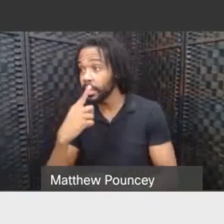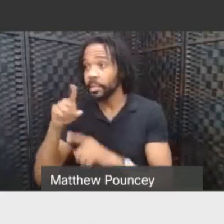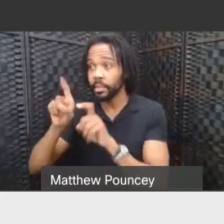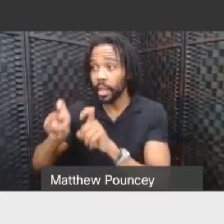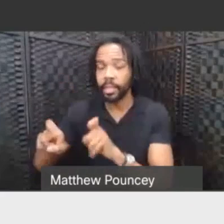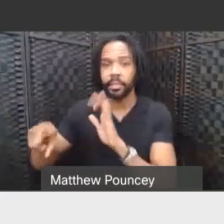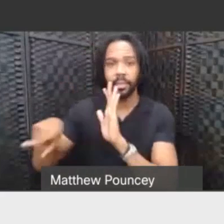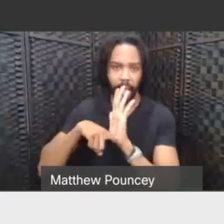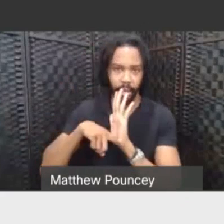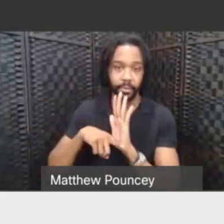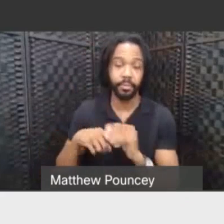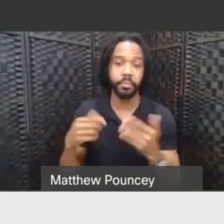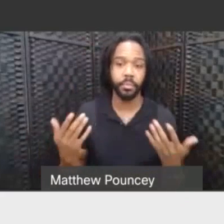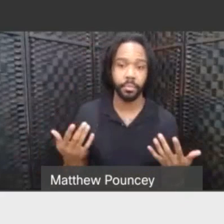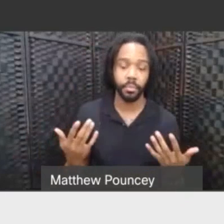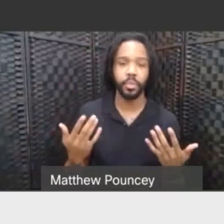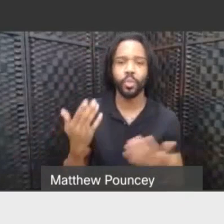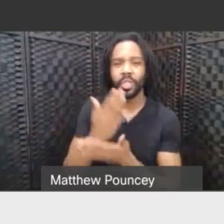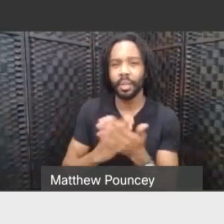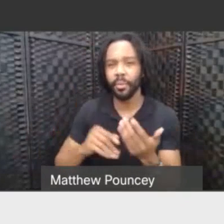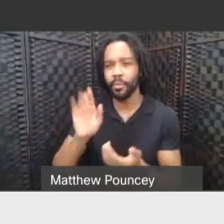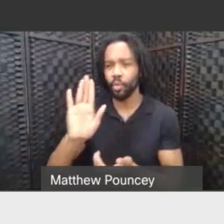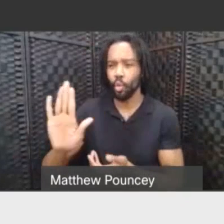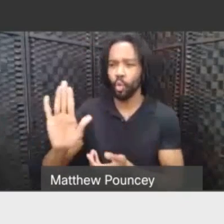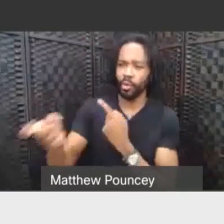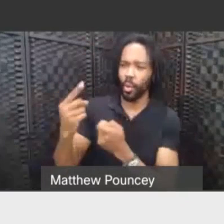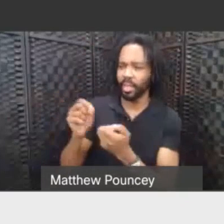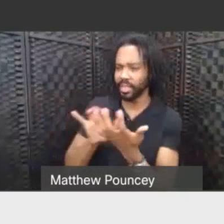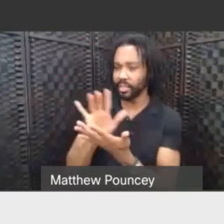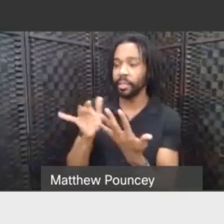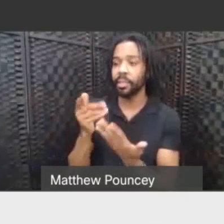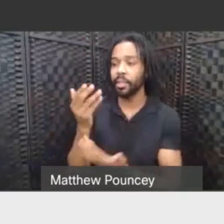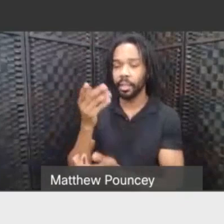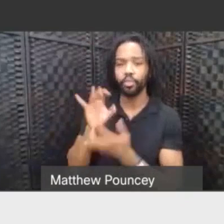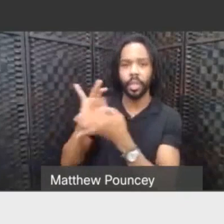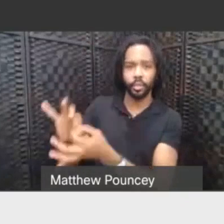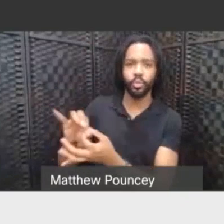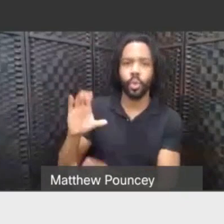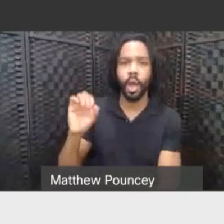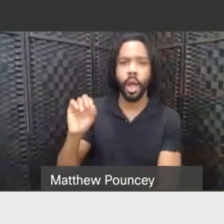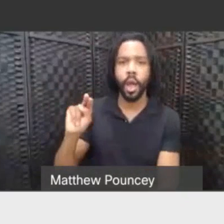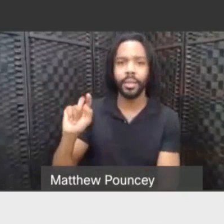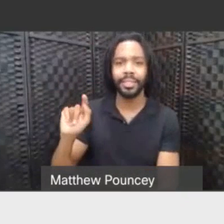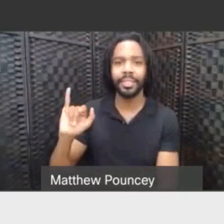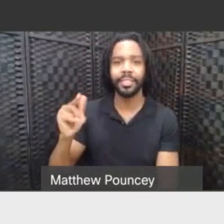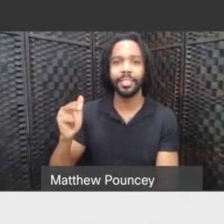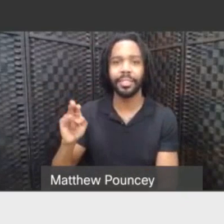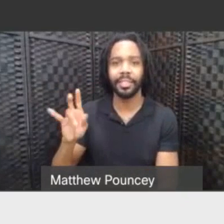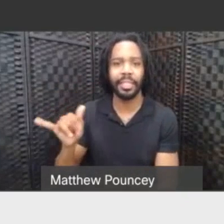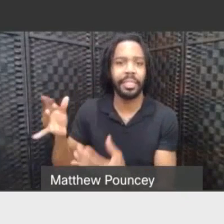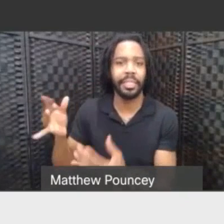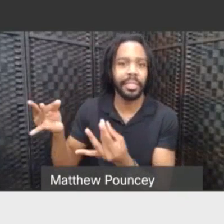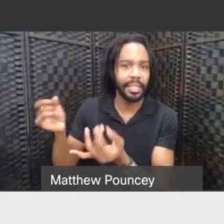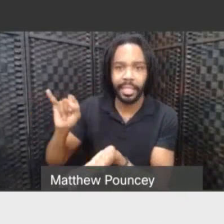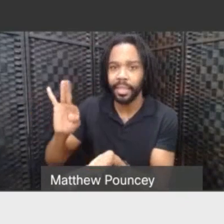So as far, some of what you're asking is part of contingency capacity. And if you're to the point where your staffing